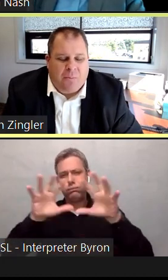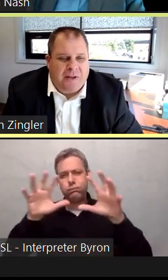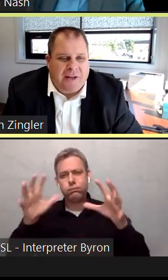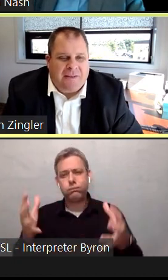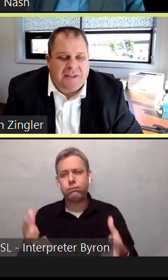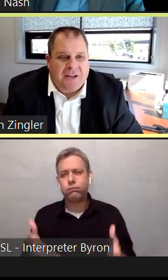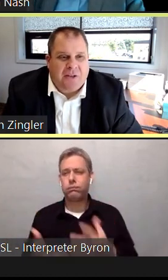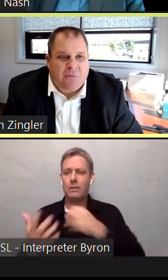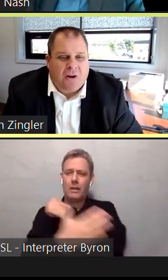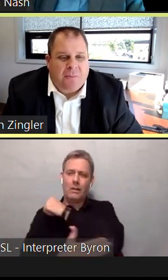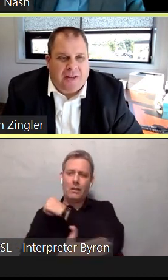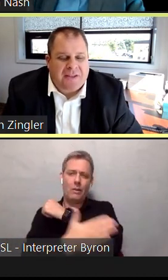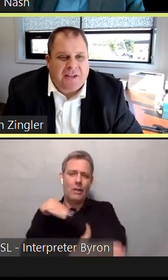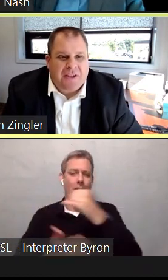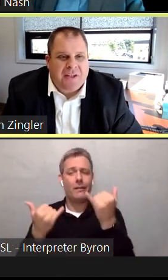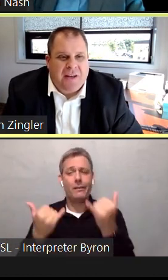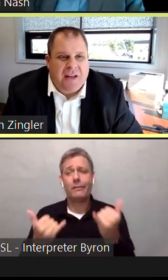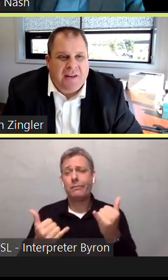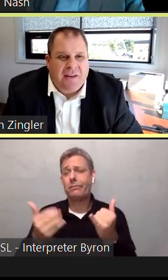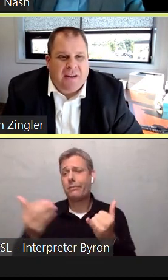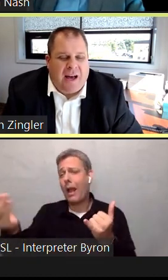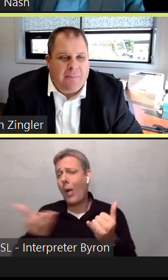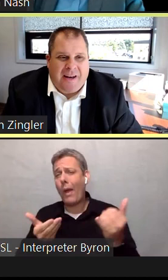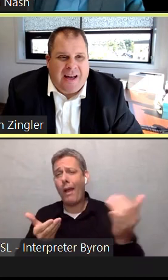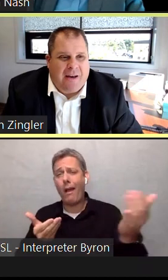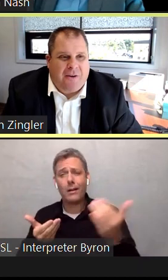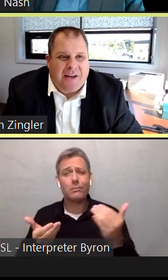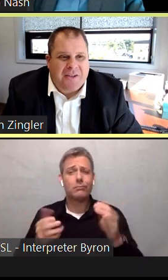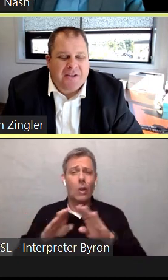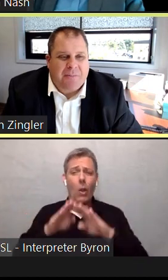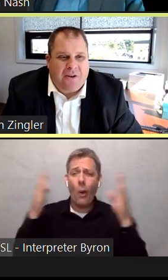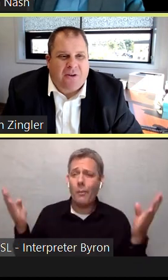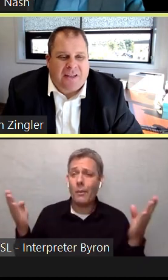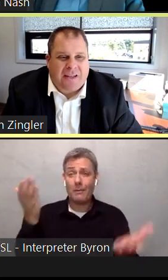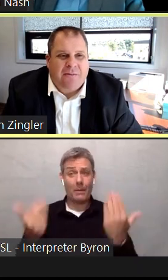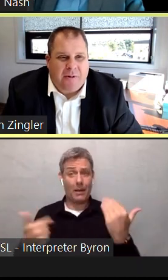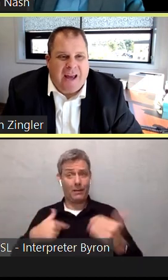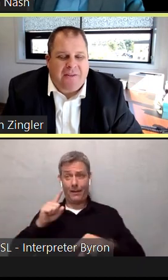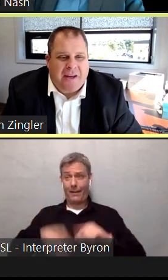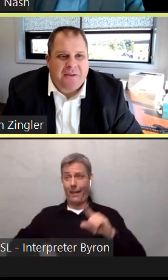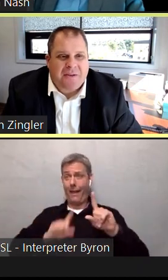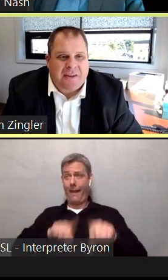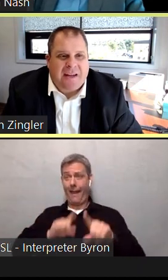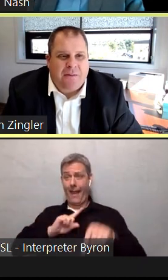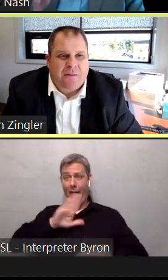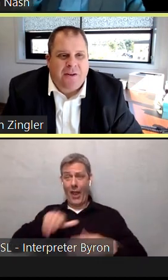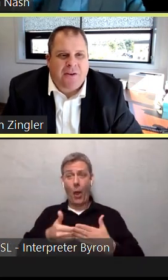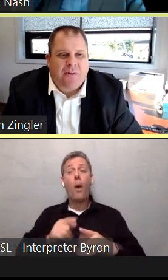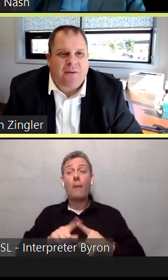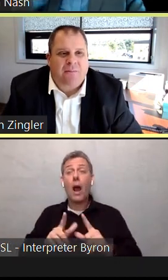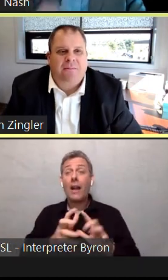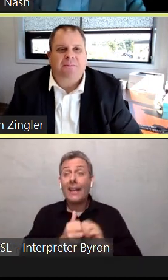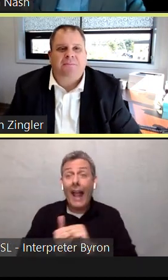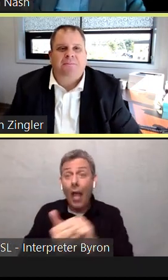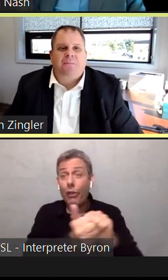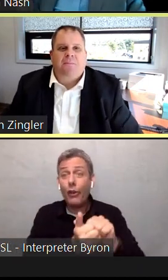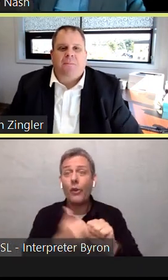I open that discussion, welcome that discussion, and I may not have all the answers, but I know collectively we have the answers, and thank you for all that you're doing.